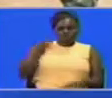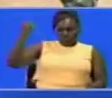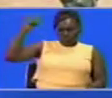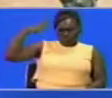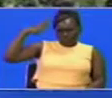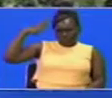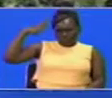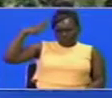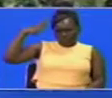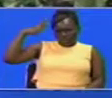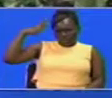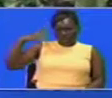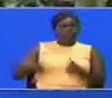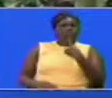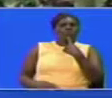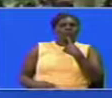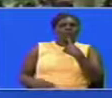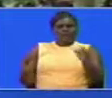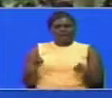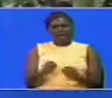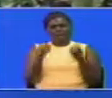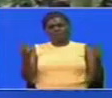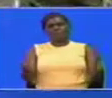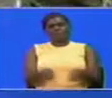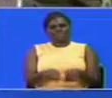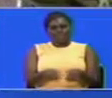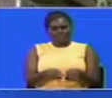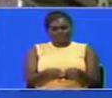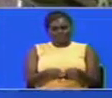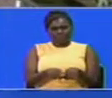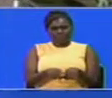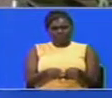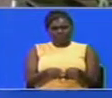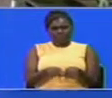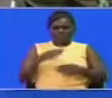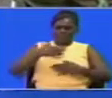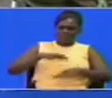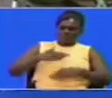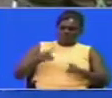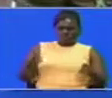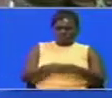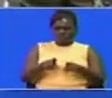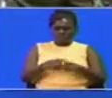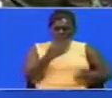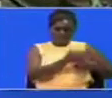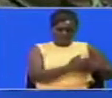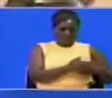Yes. Even the Turkana, it happens like that. They are devastated. Okay. The Samburu, also our neighbors,